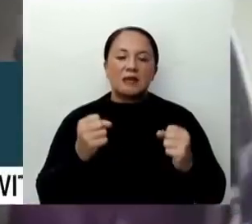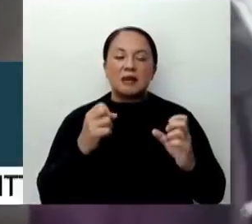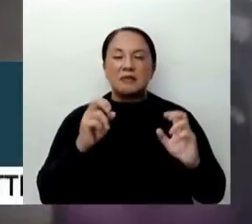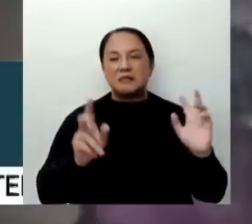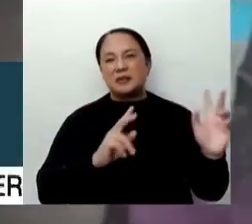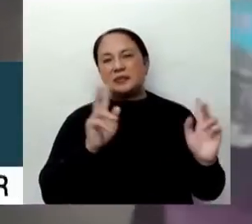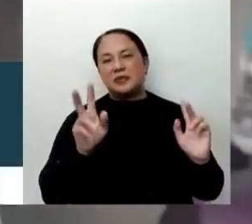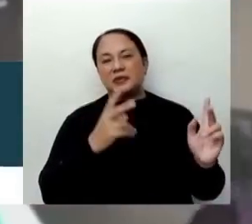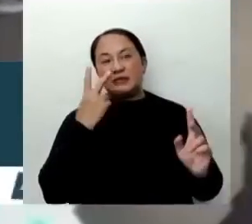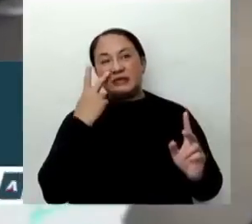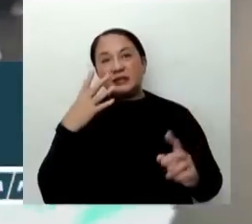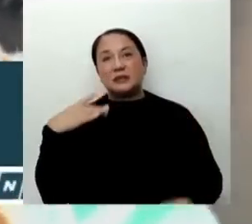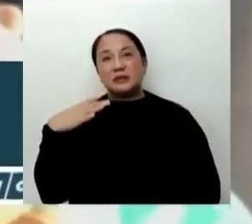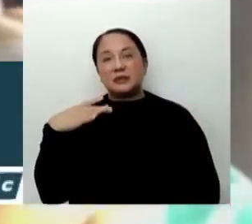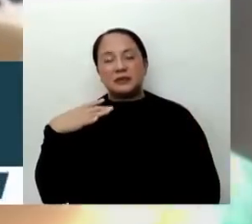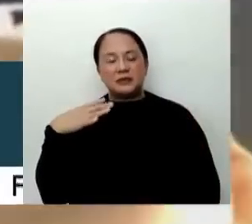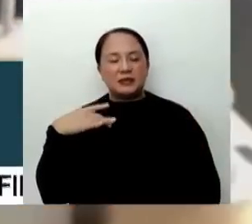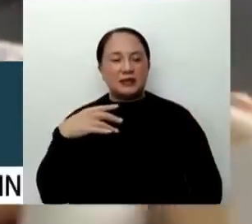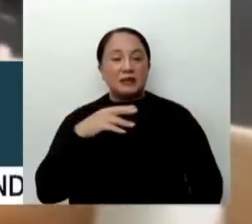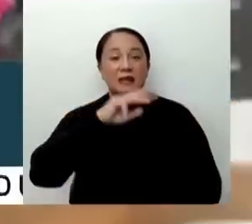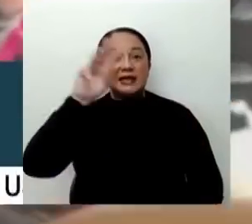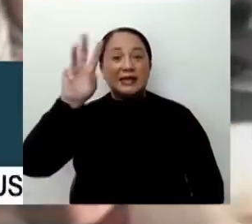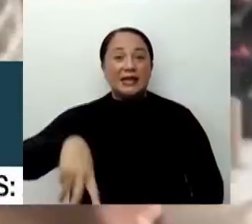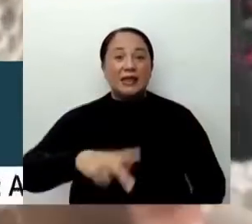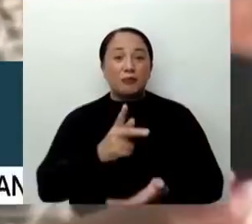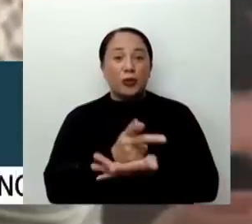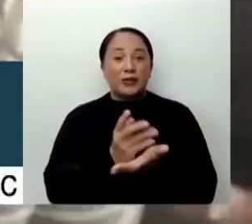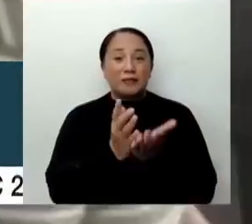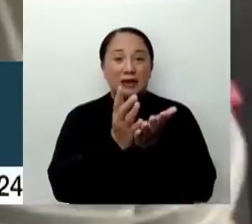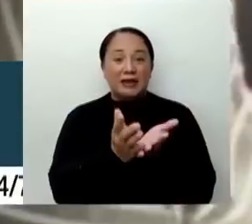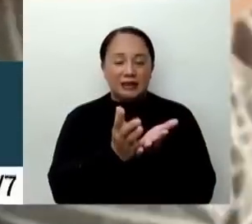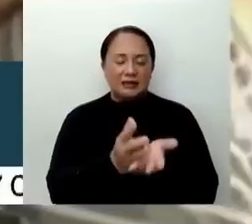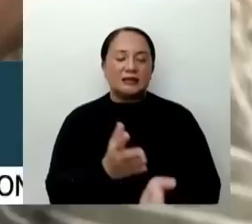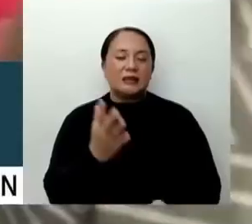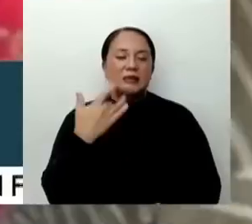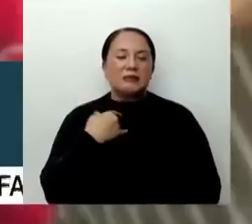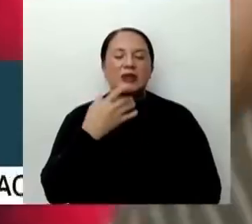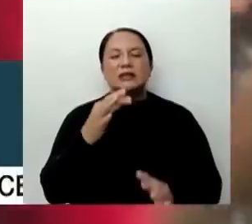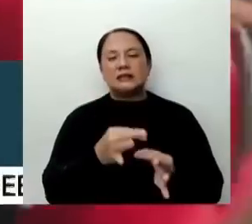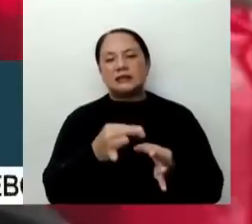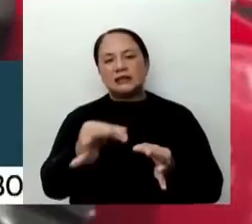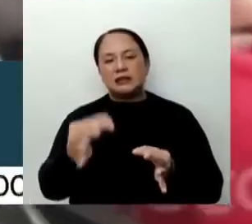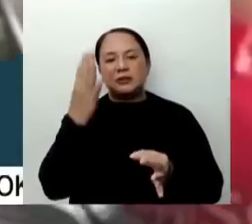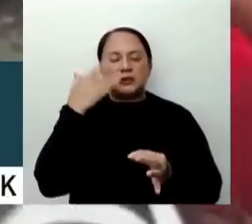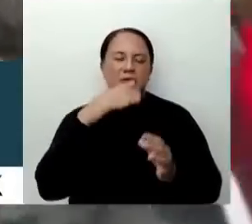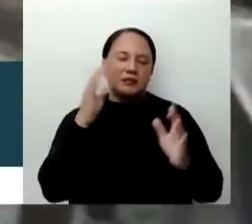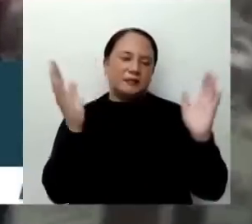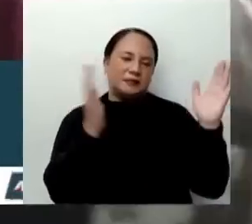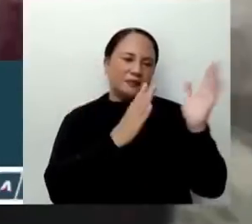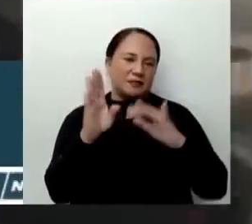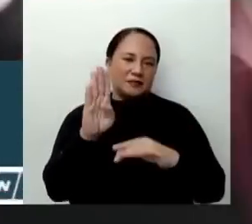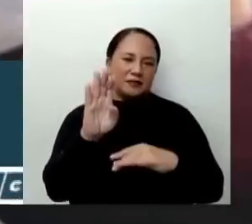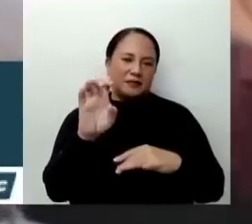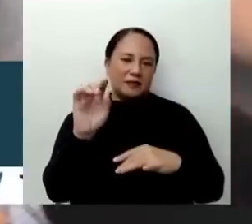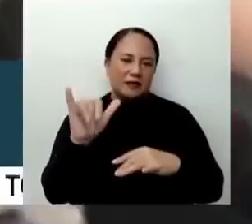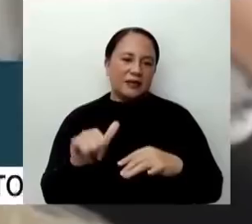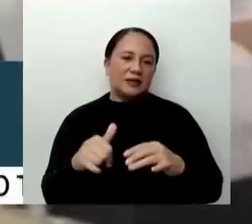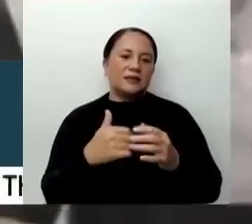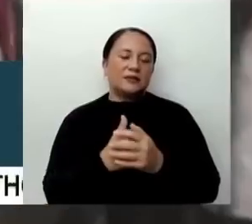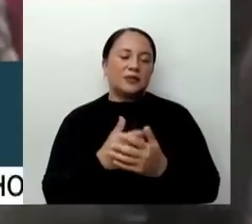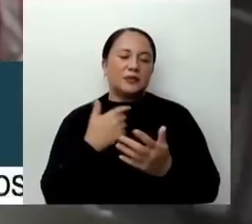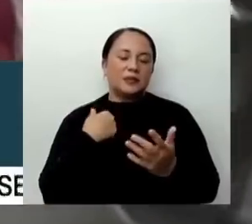seen waiting at the Manila North Harbor port today after their trips were delayed because of the Typhoon Betty. Some of them who came from